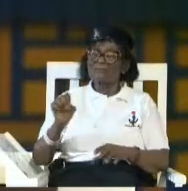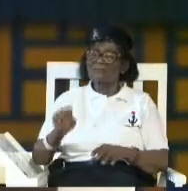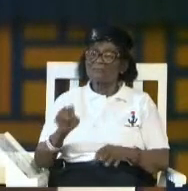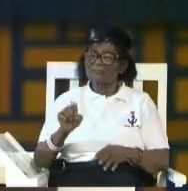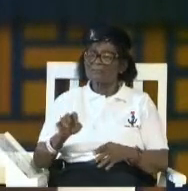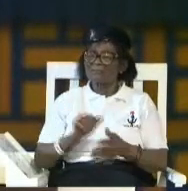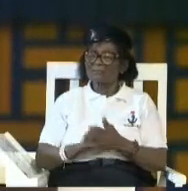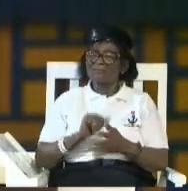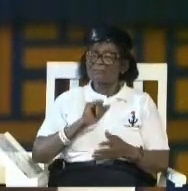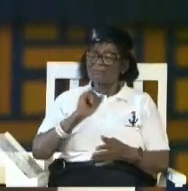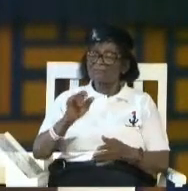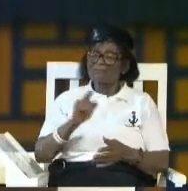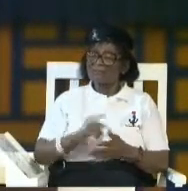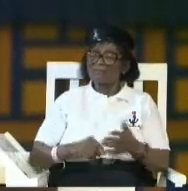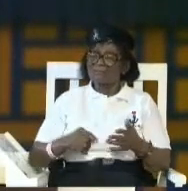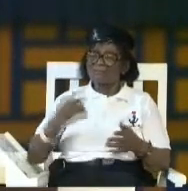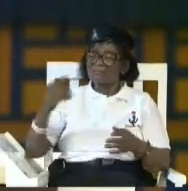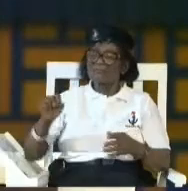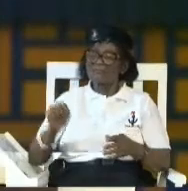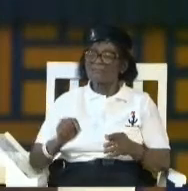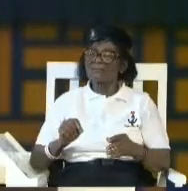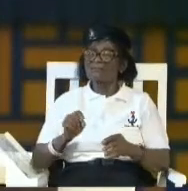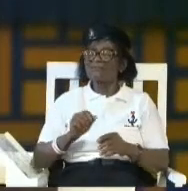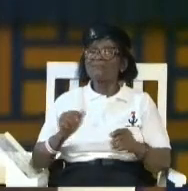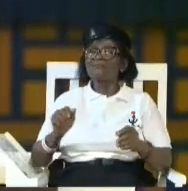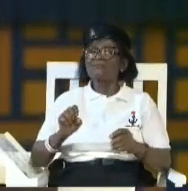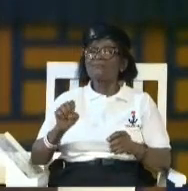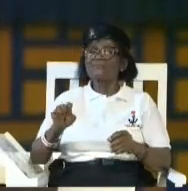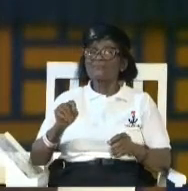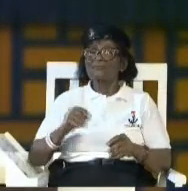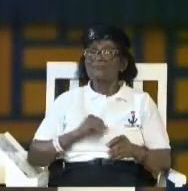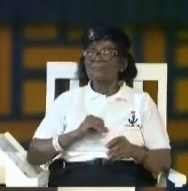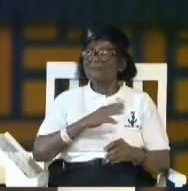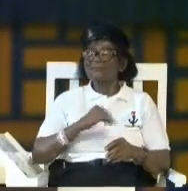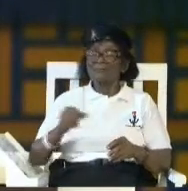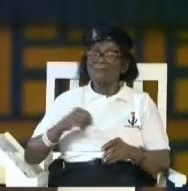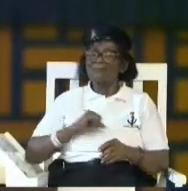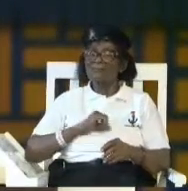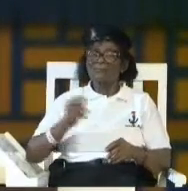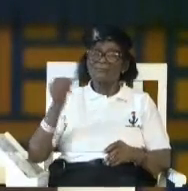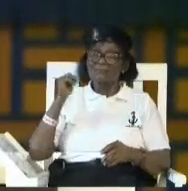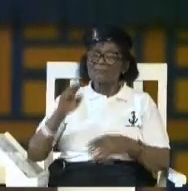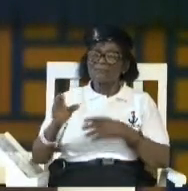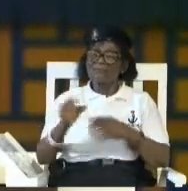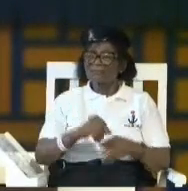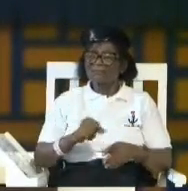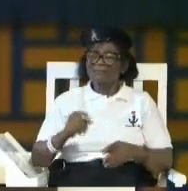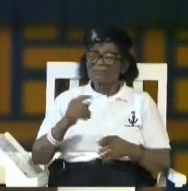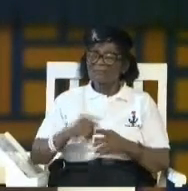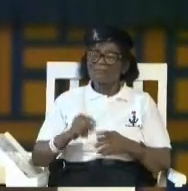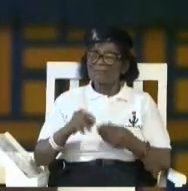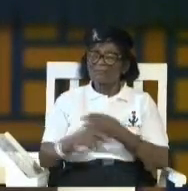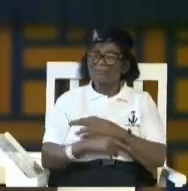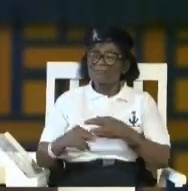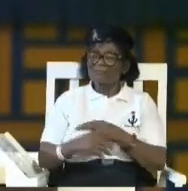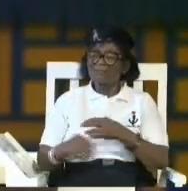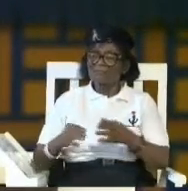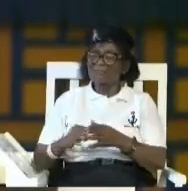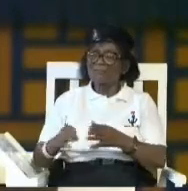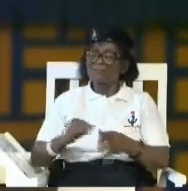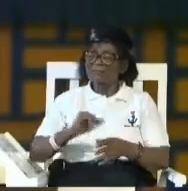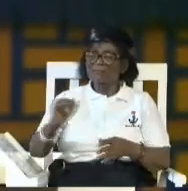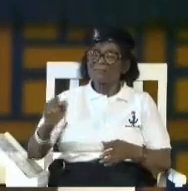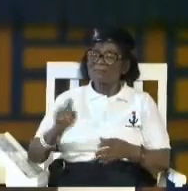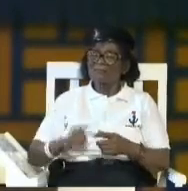And I was taken into the room, the vestry, leading to the altar. And in the